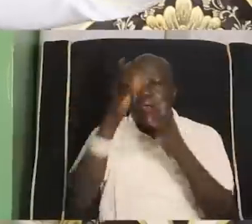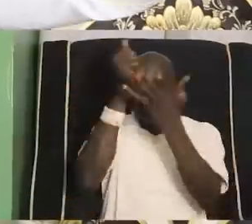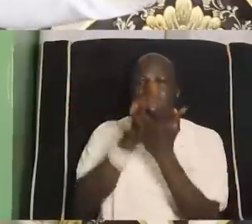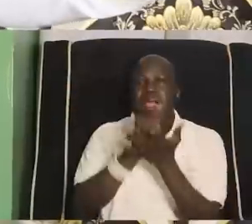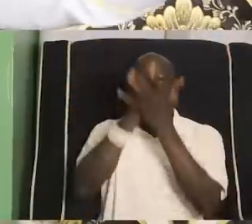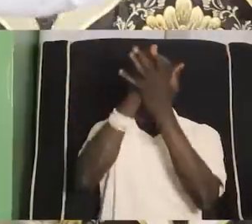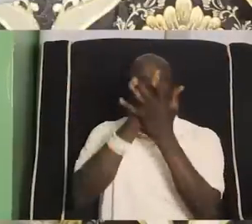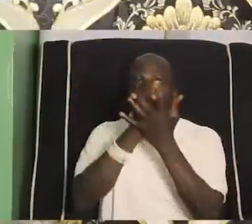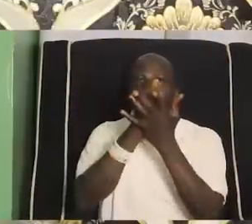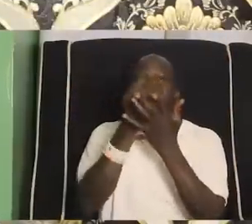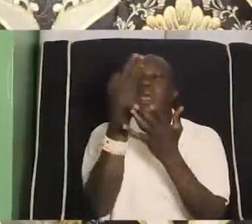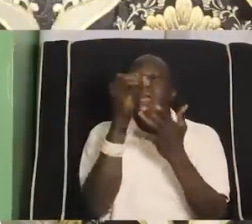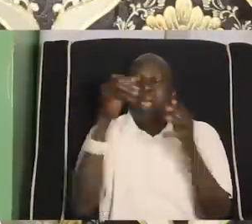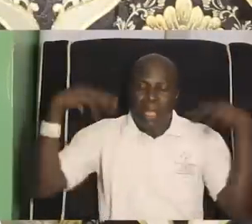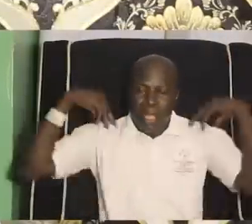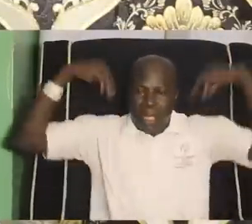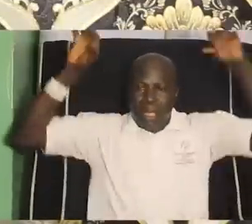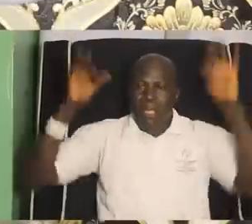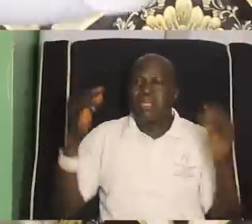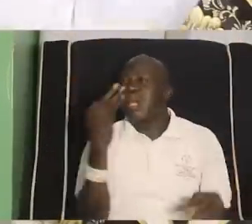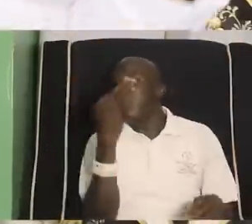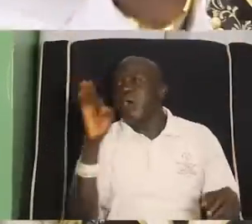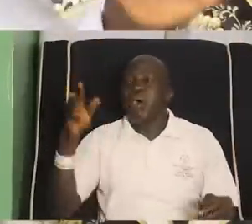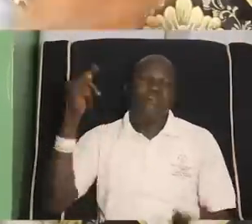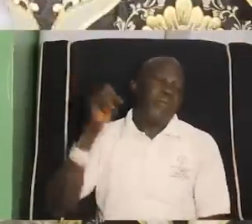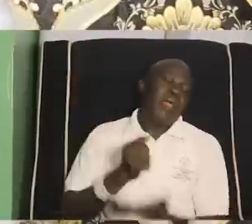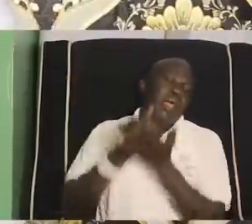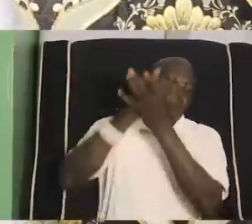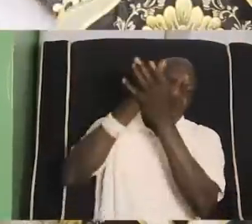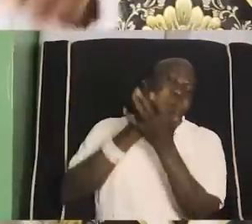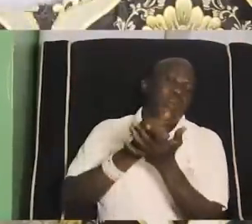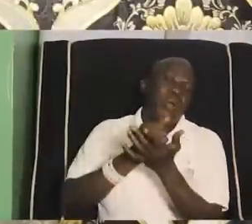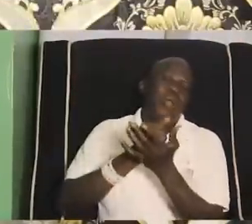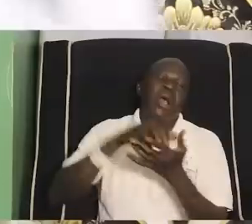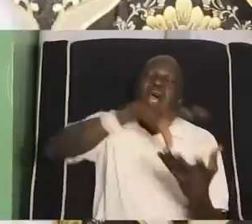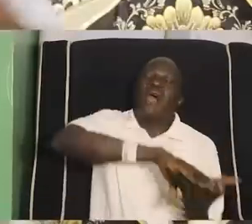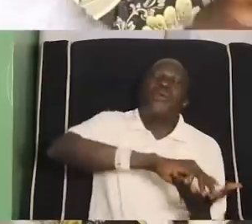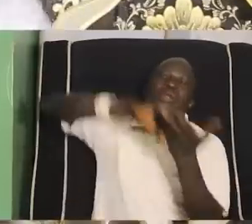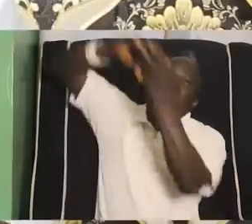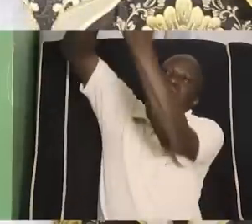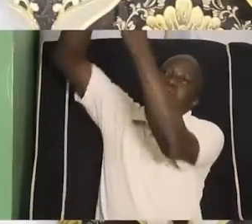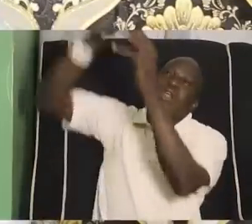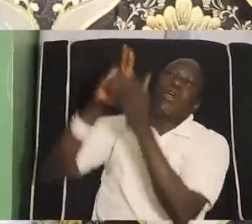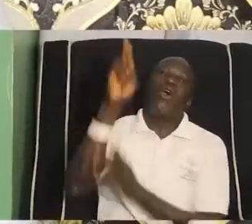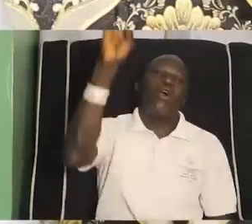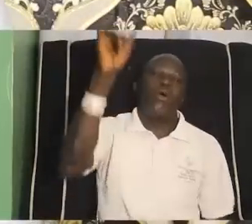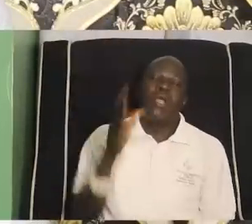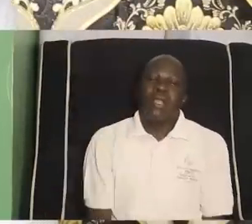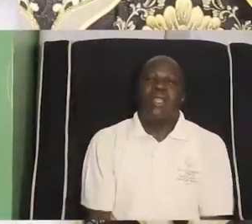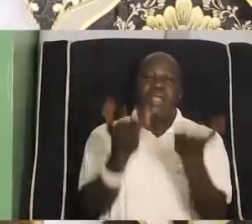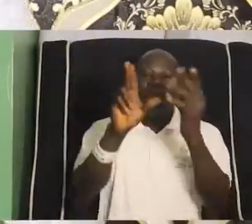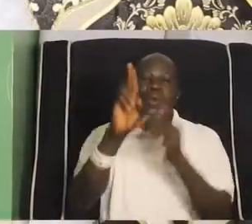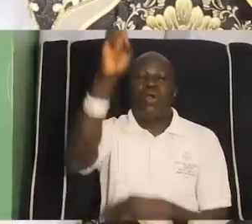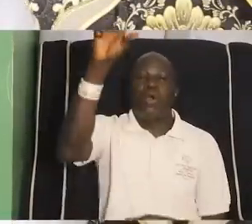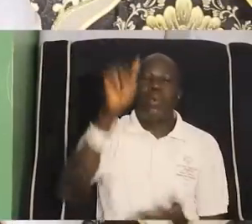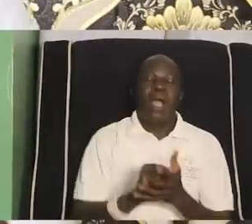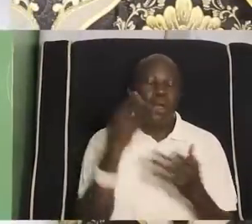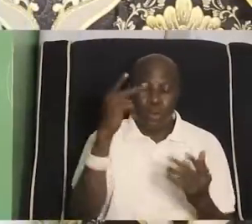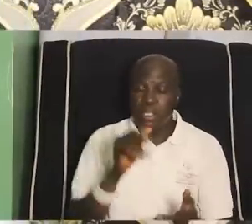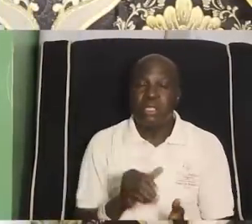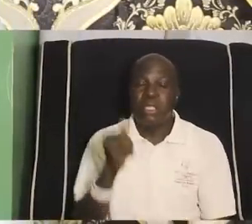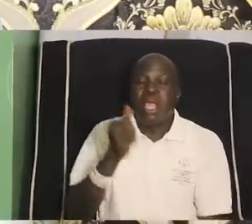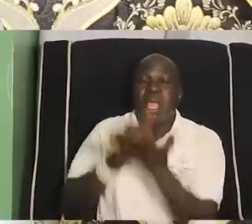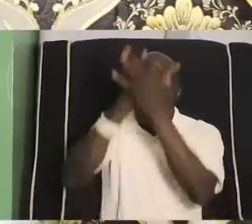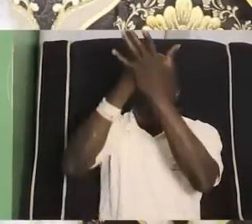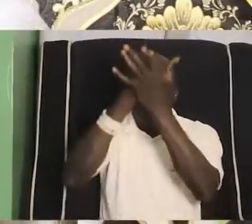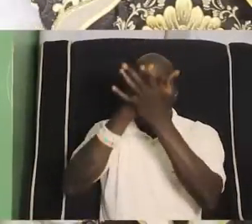help. Angel of help. Oh yeah, far west, okay. Amen. Give them all. What kind of lower?